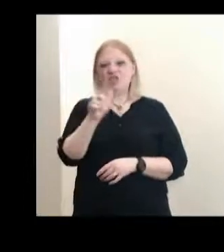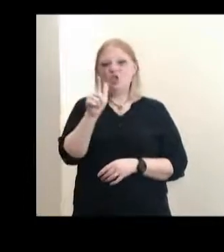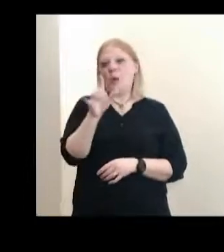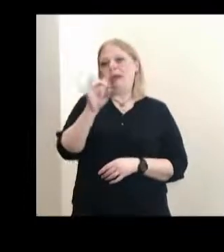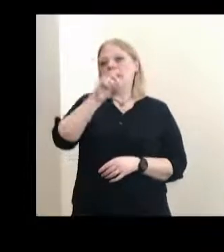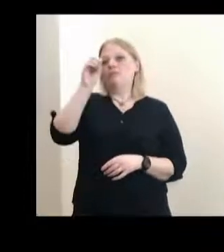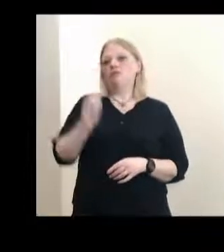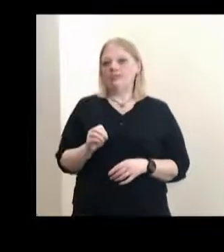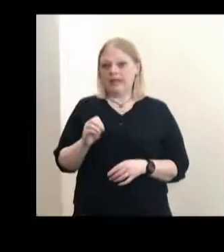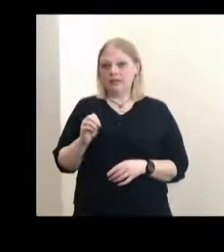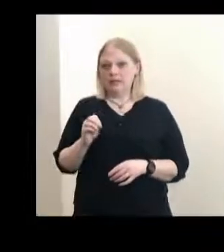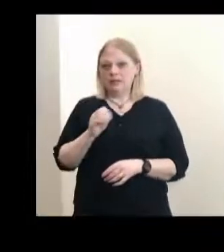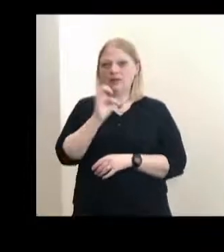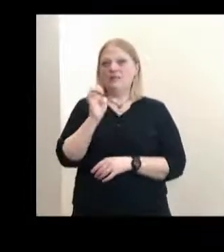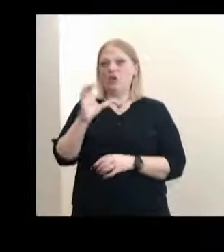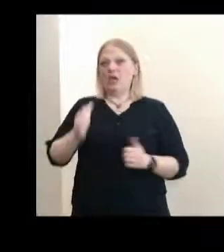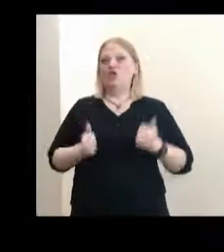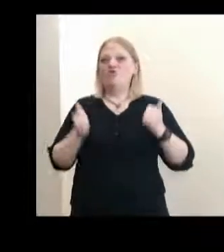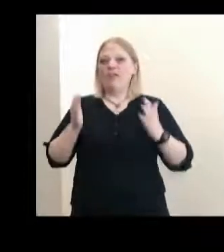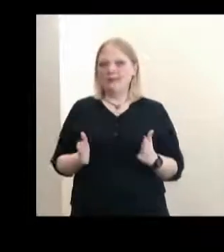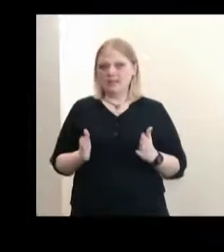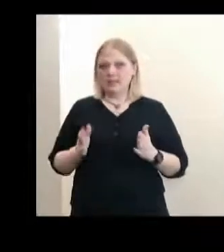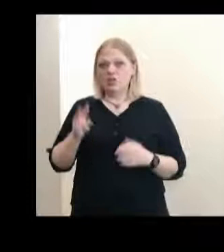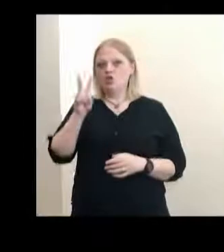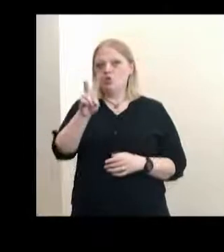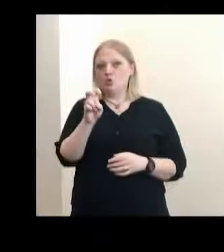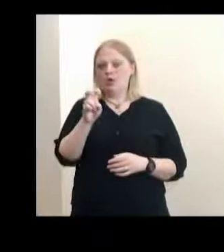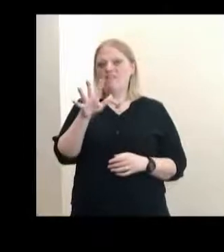28% of Erie County residents, or